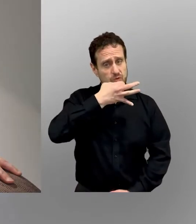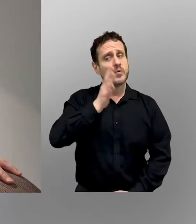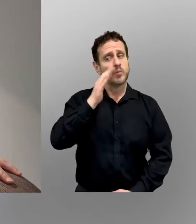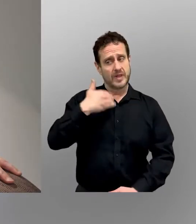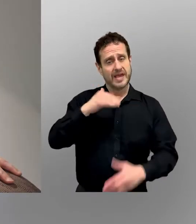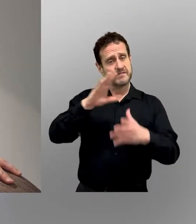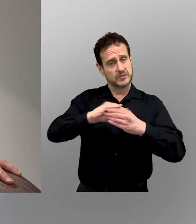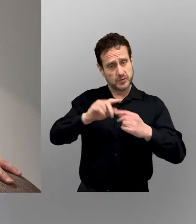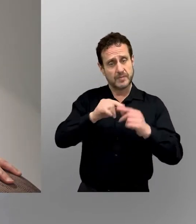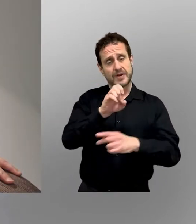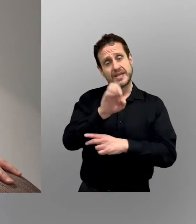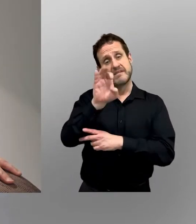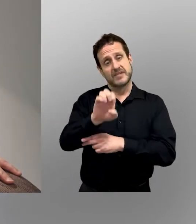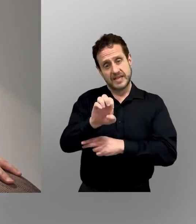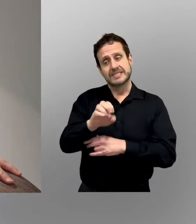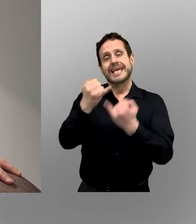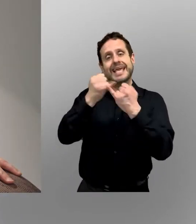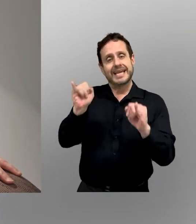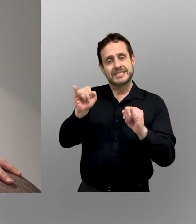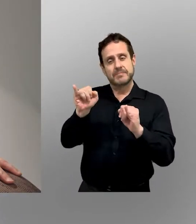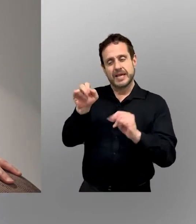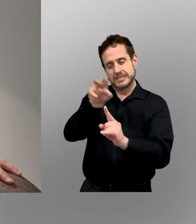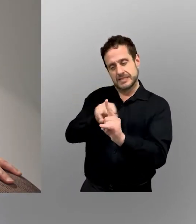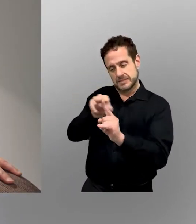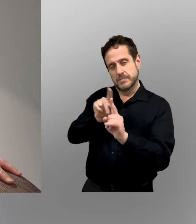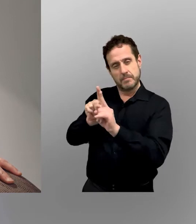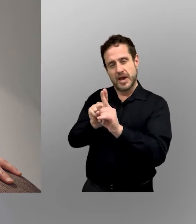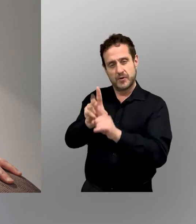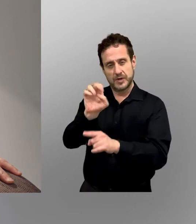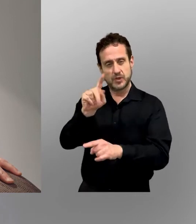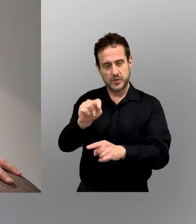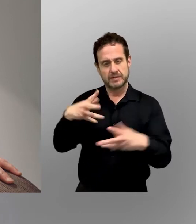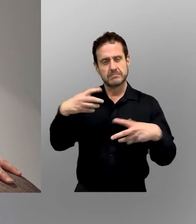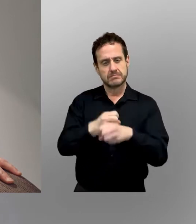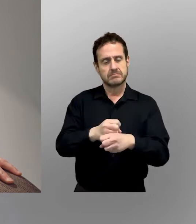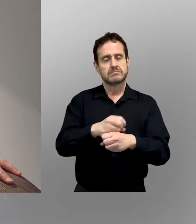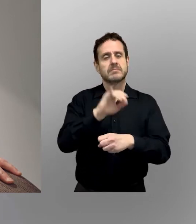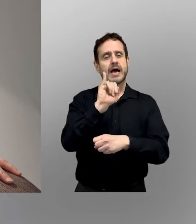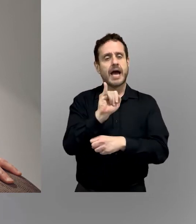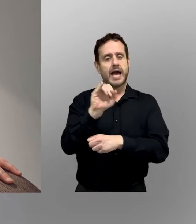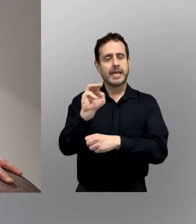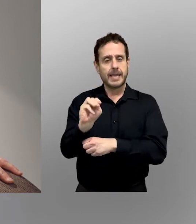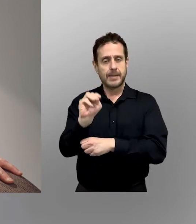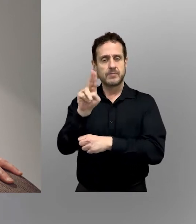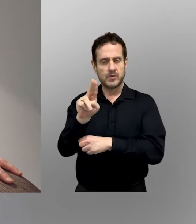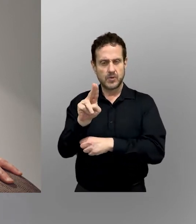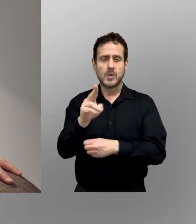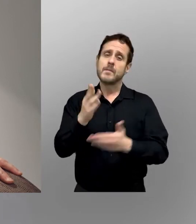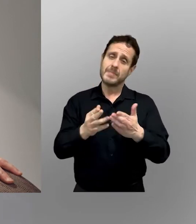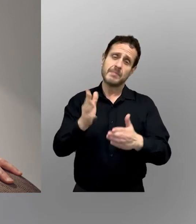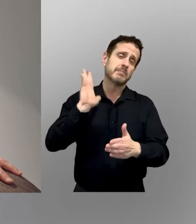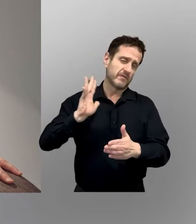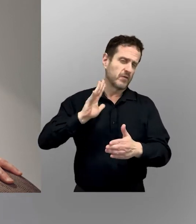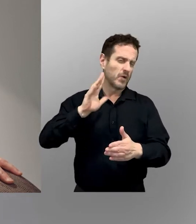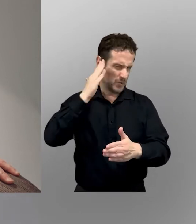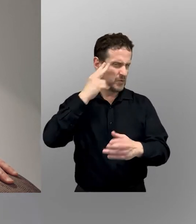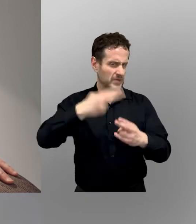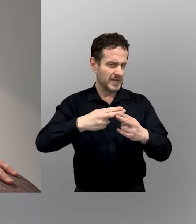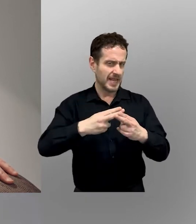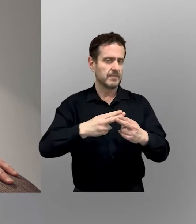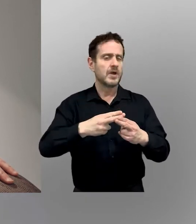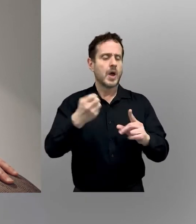Coming up is a feature on EFE's Independent Monitoring Unit, or IMU, which some of you might have known previously as the